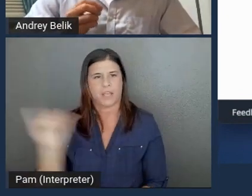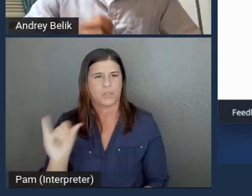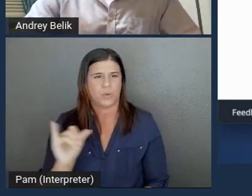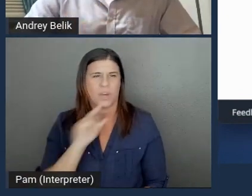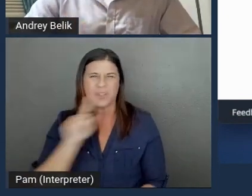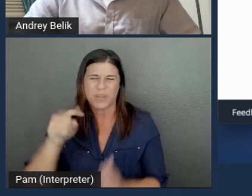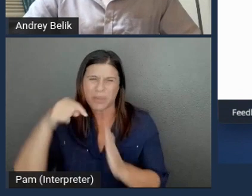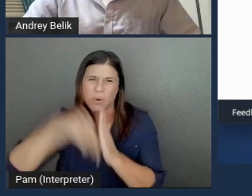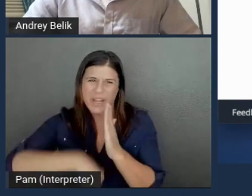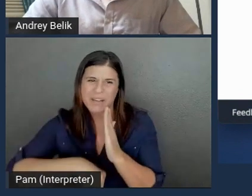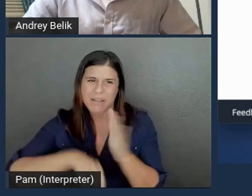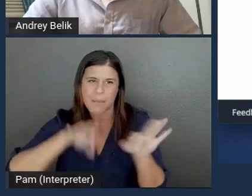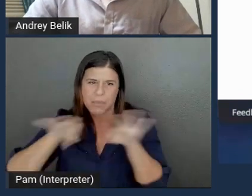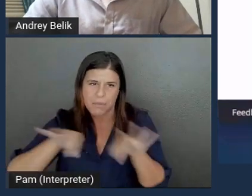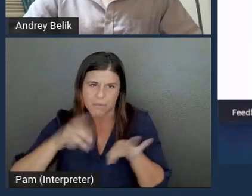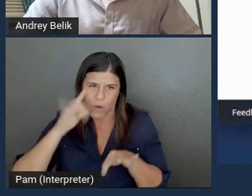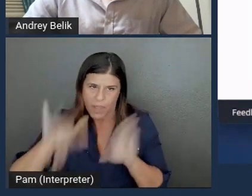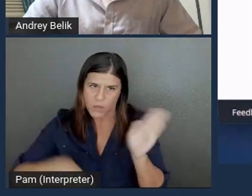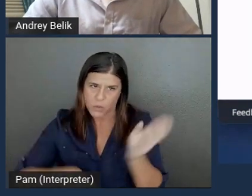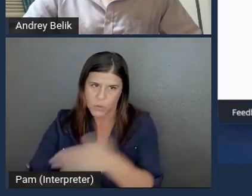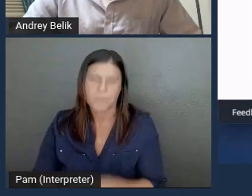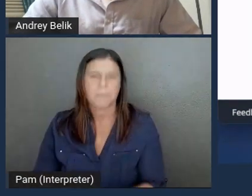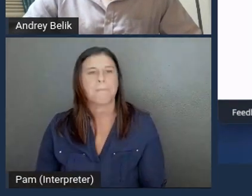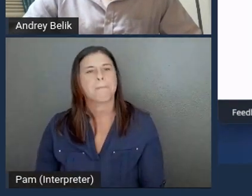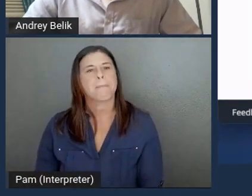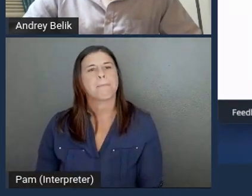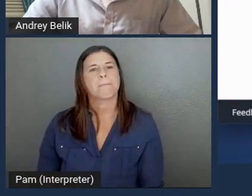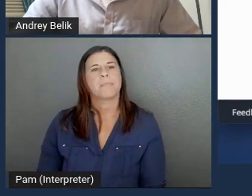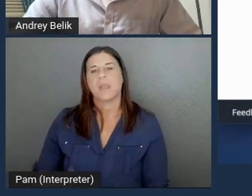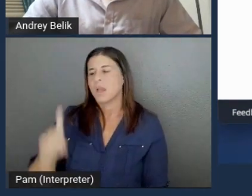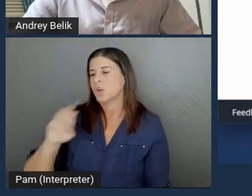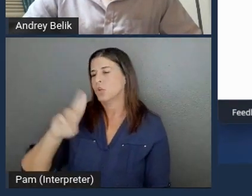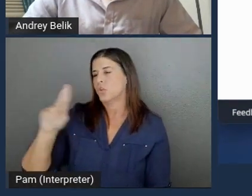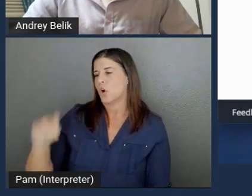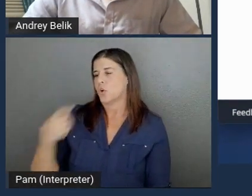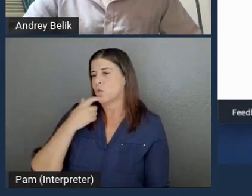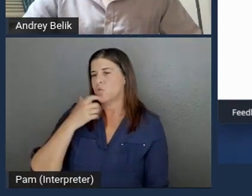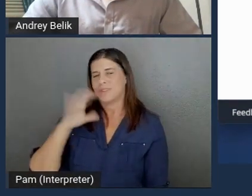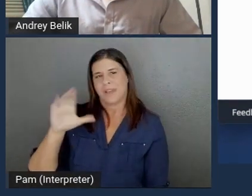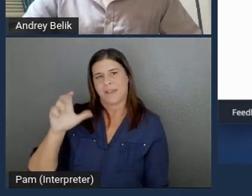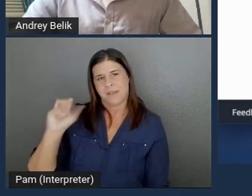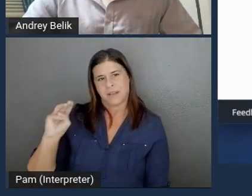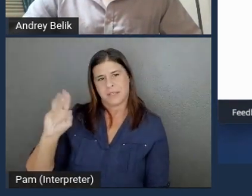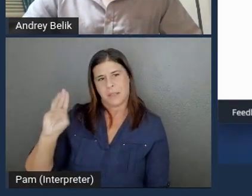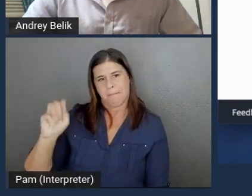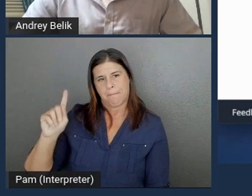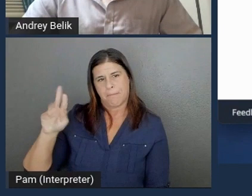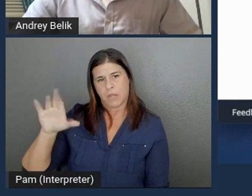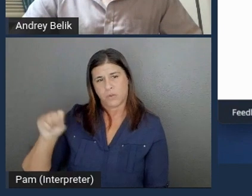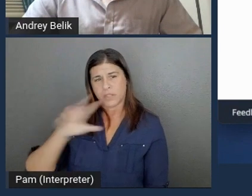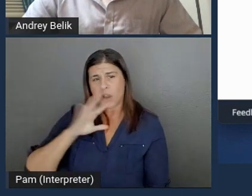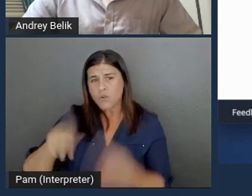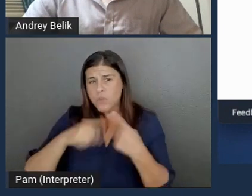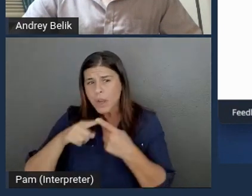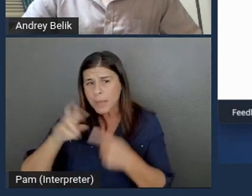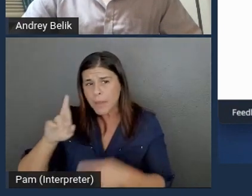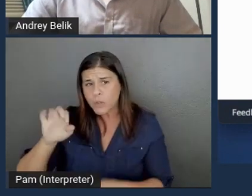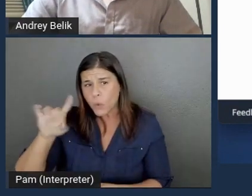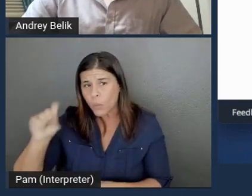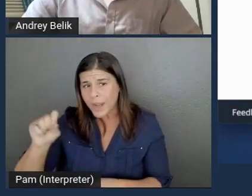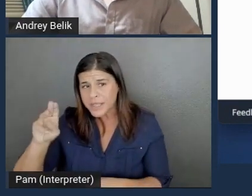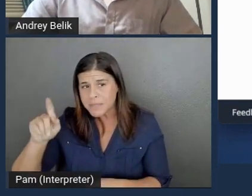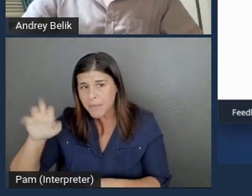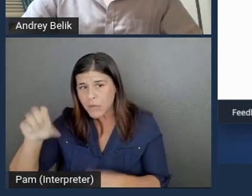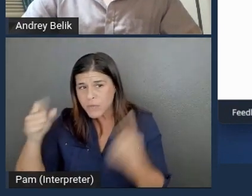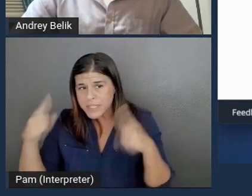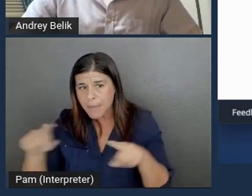in-depth, detailed configuration. And when you say custom metrics, are you talking about any of the Redis metrics coming in, or